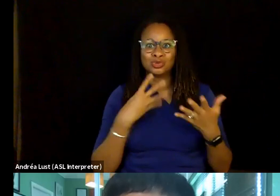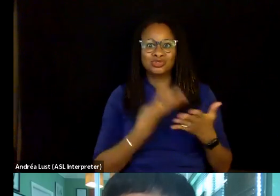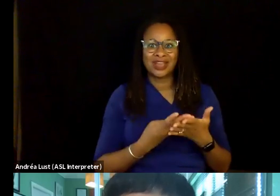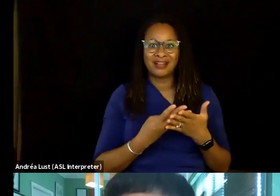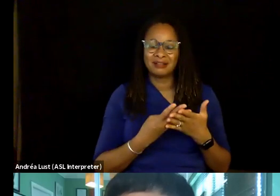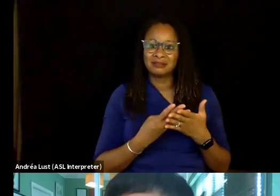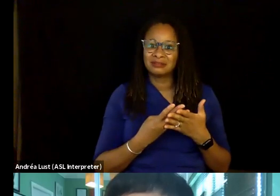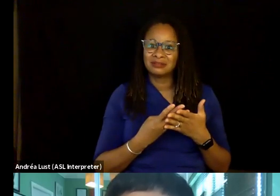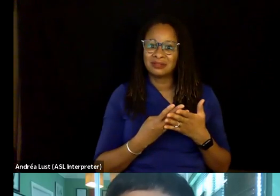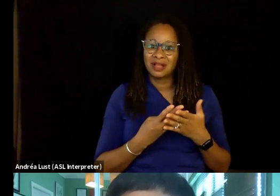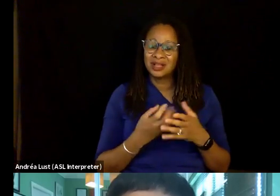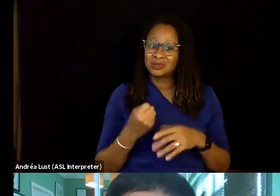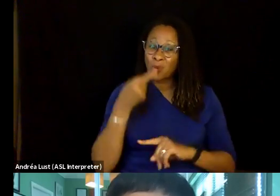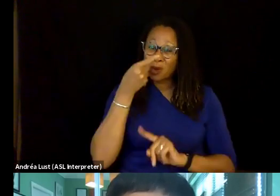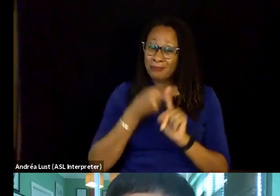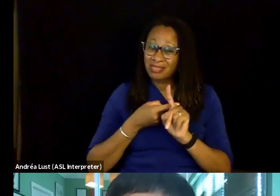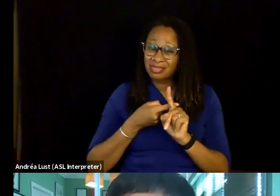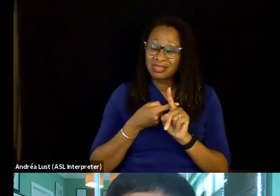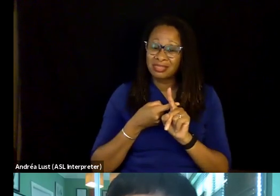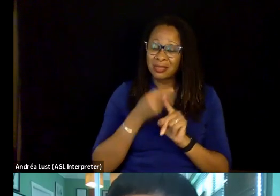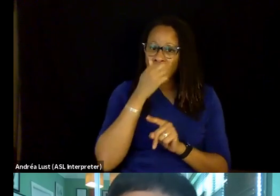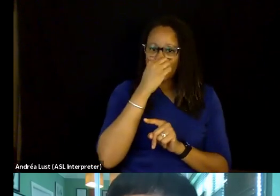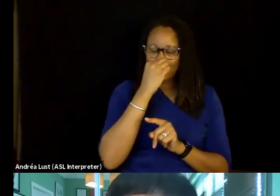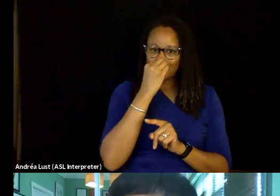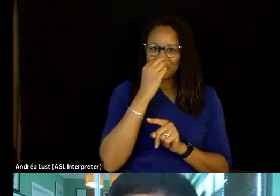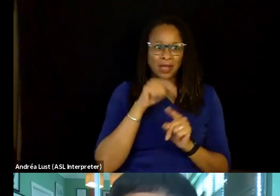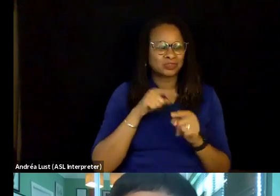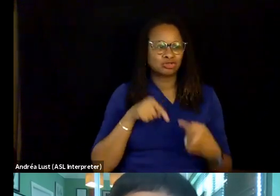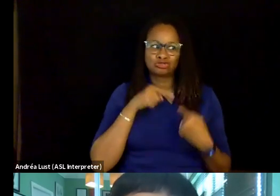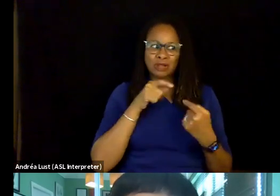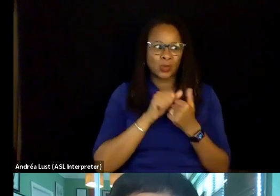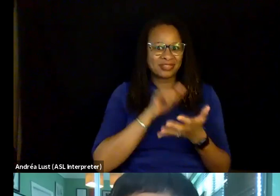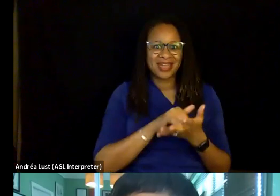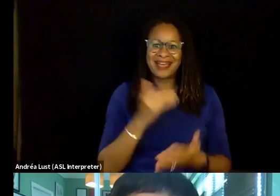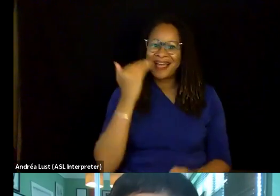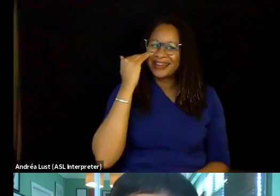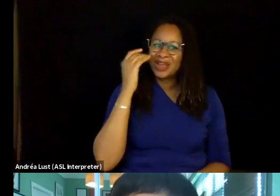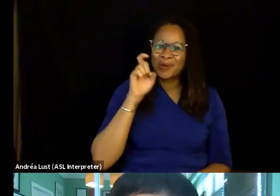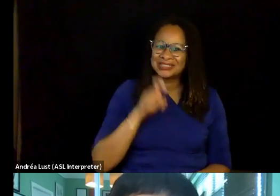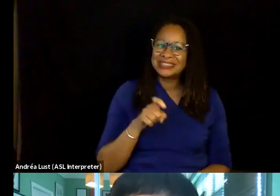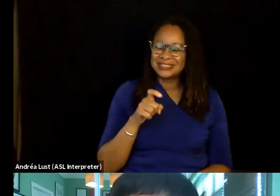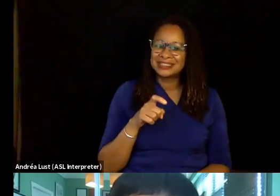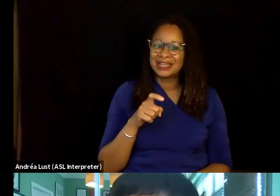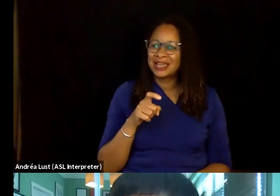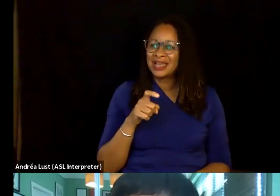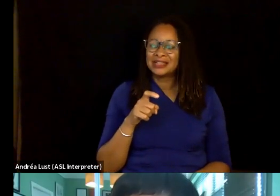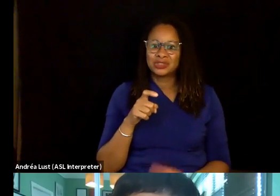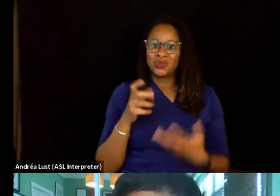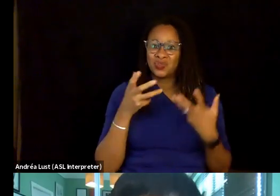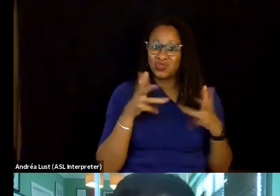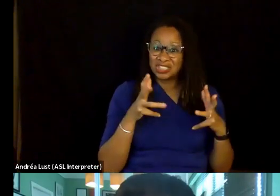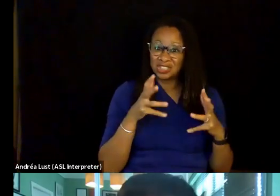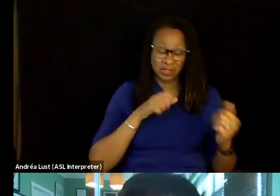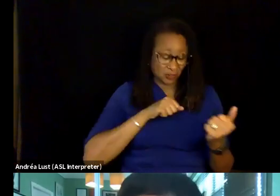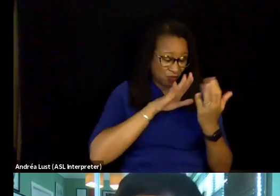maybe a month when I was grappling with it, because I knew I needed to get it out of the way. Because if